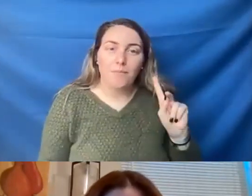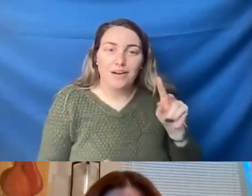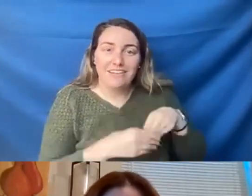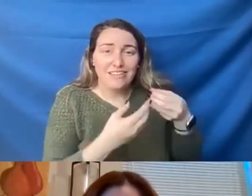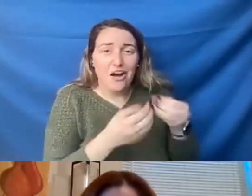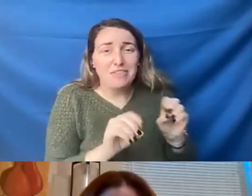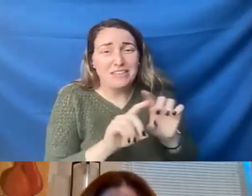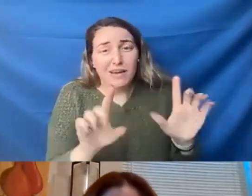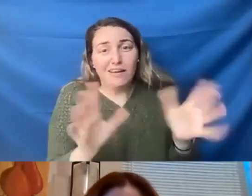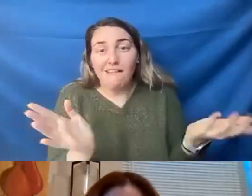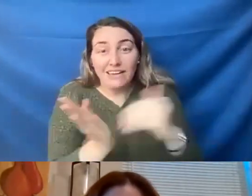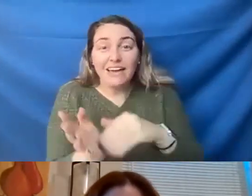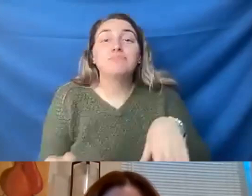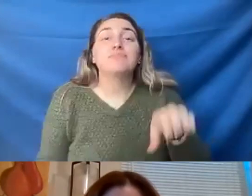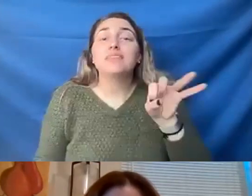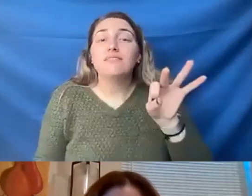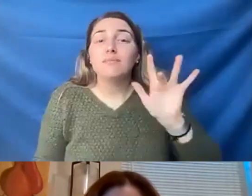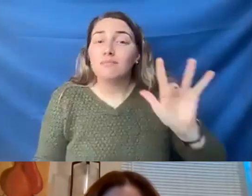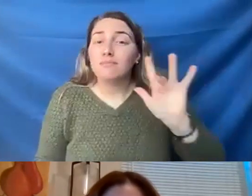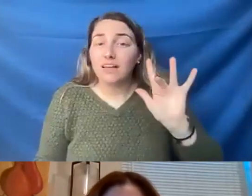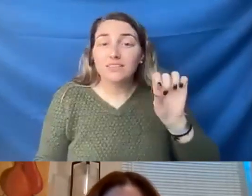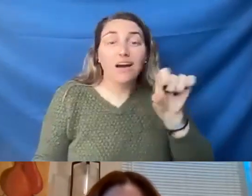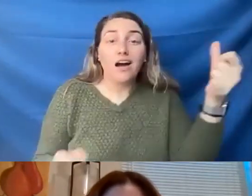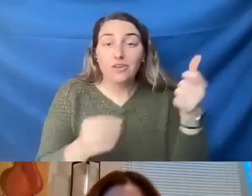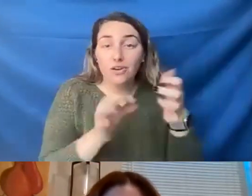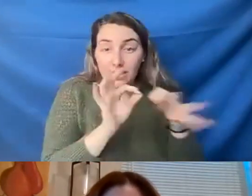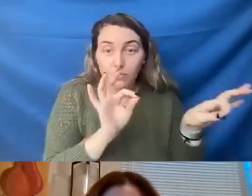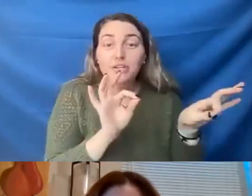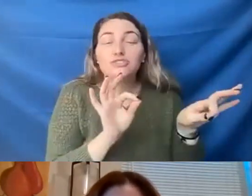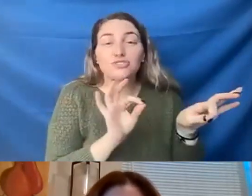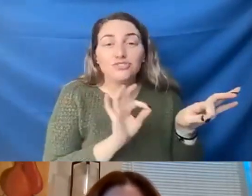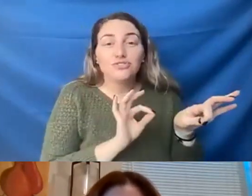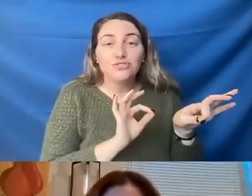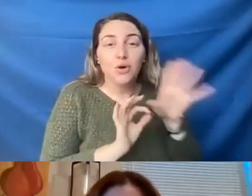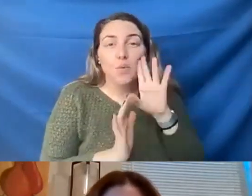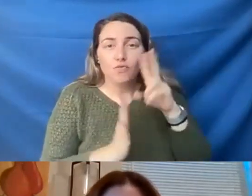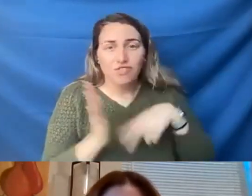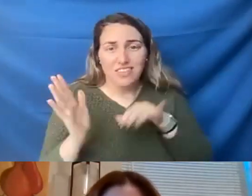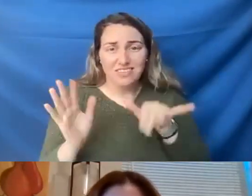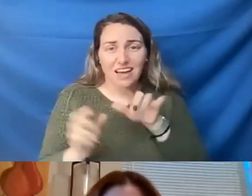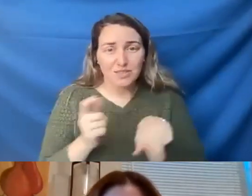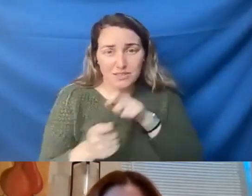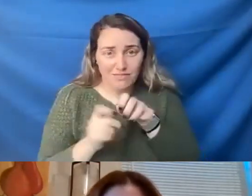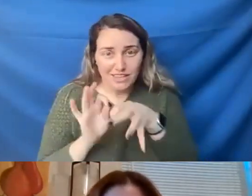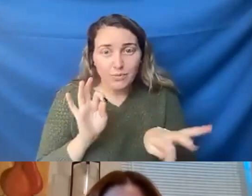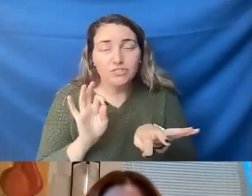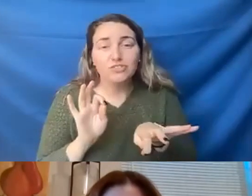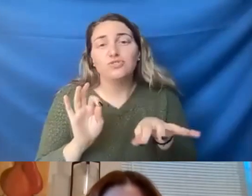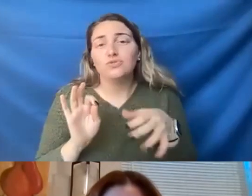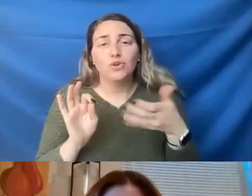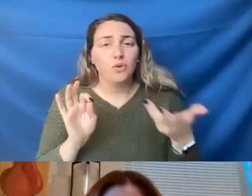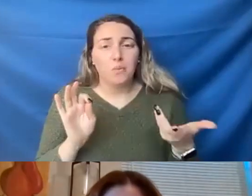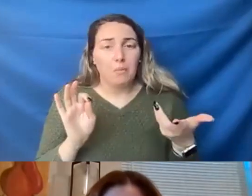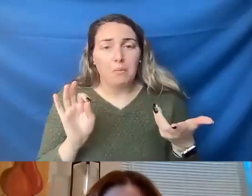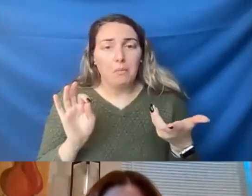AutoMark, again, if you select a different language, would read in those languages. And so there was I